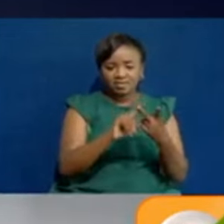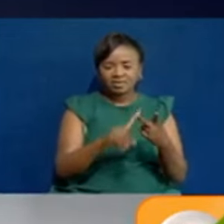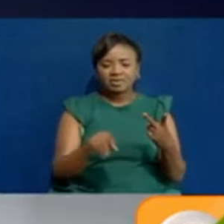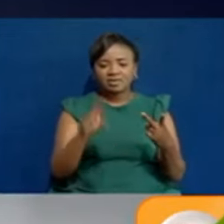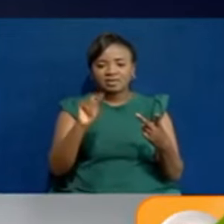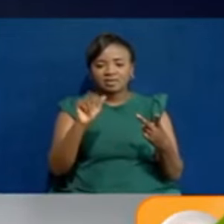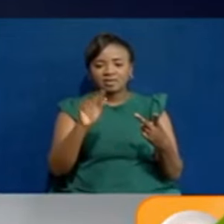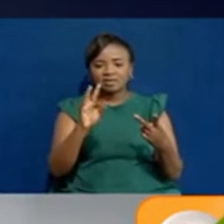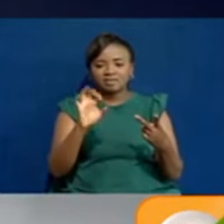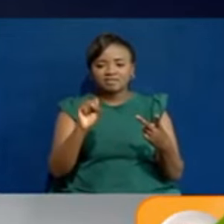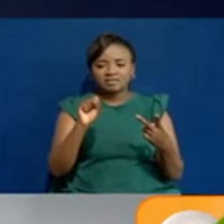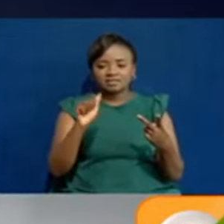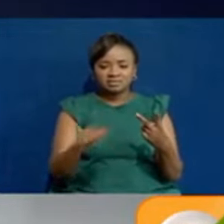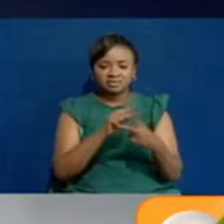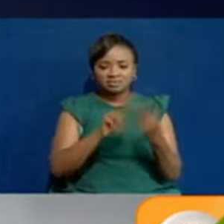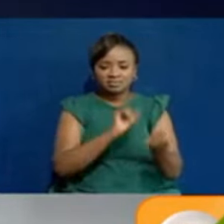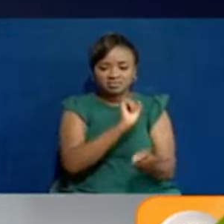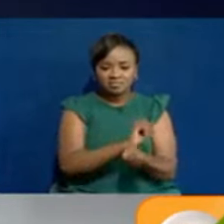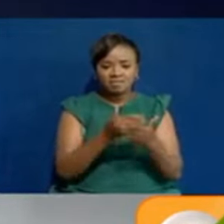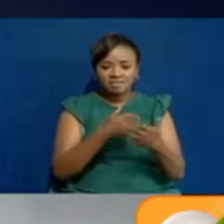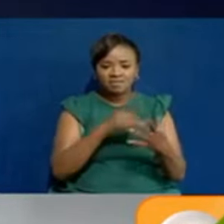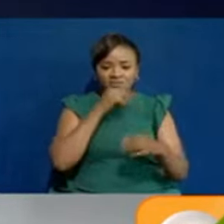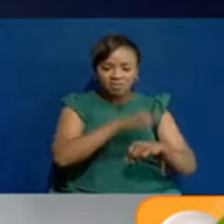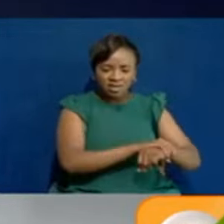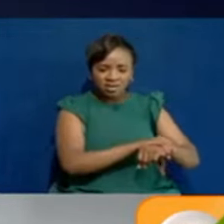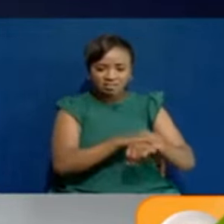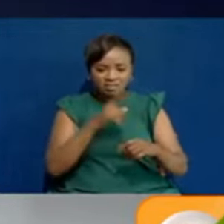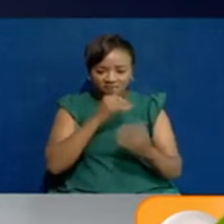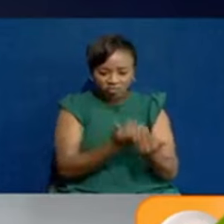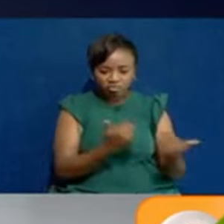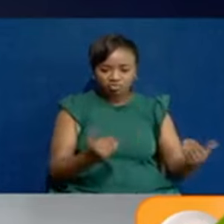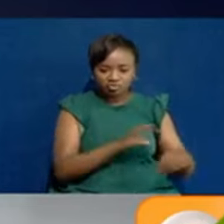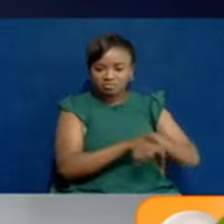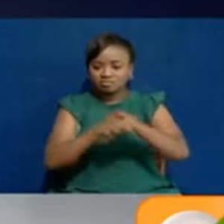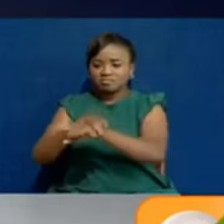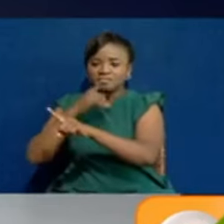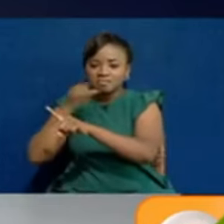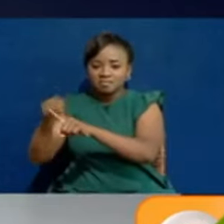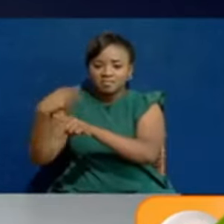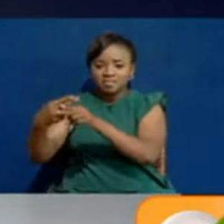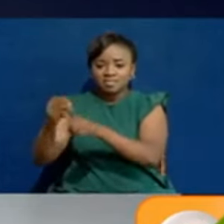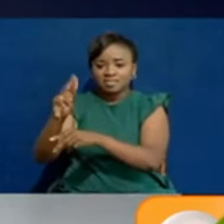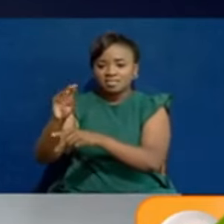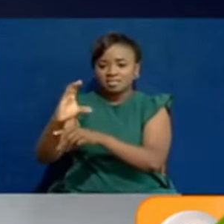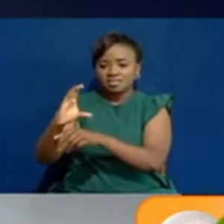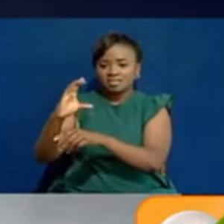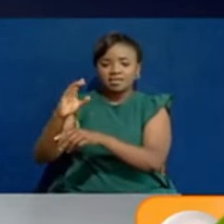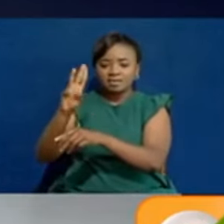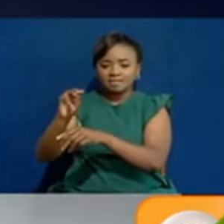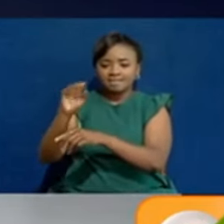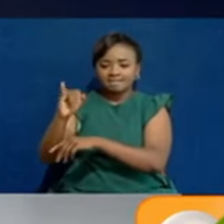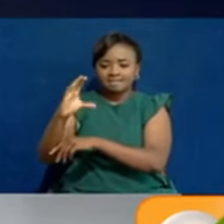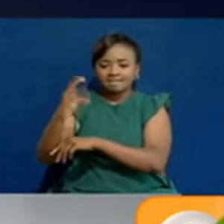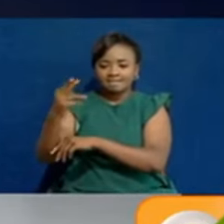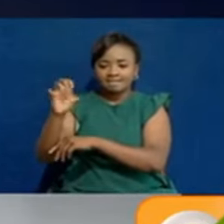just moments before they could deliver the children to the main suspect, identified as Michael Balentine. Ode Francis